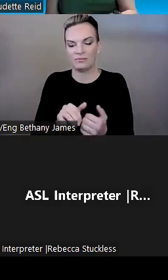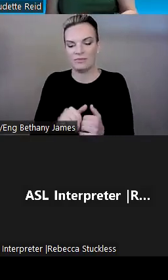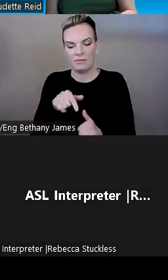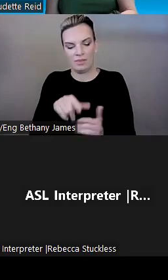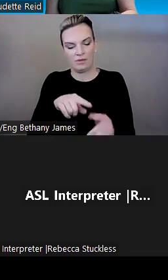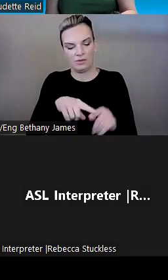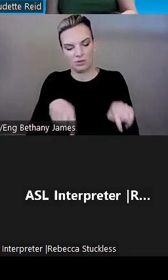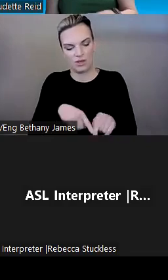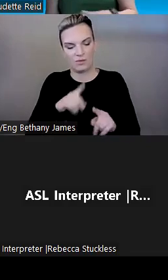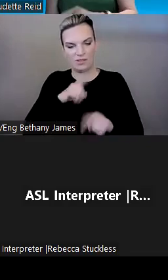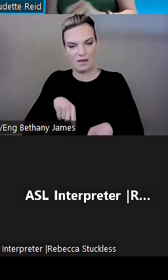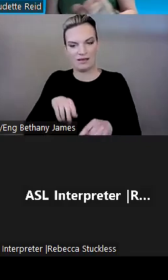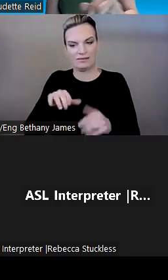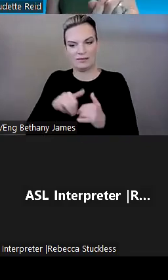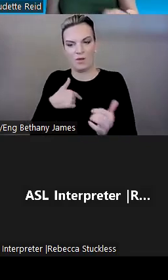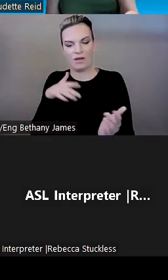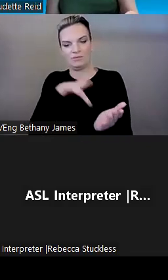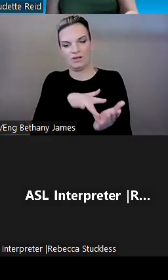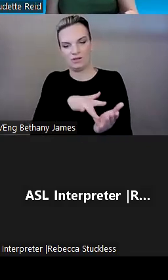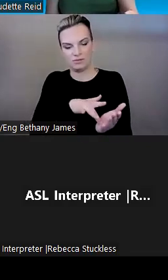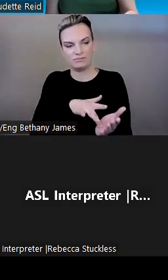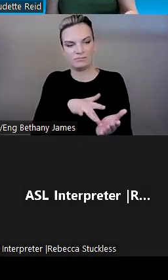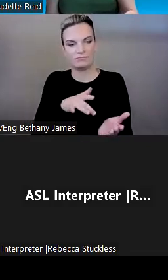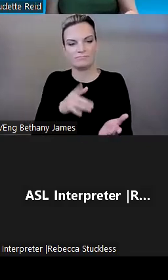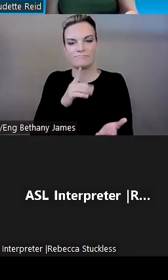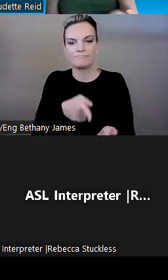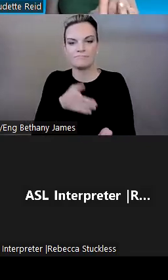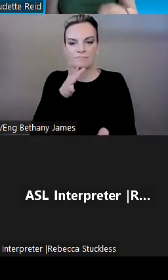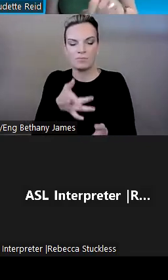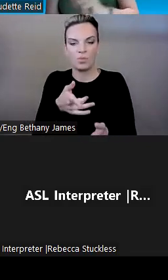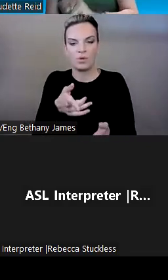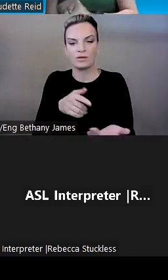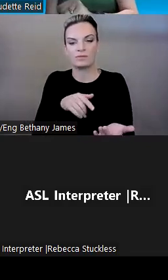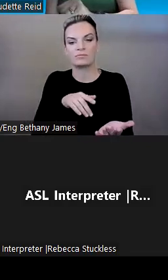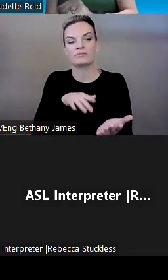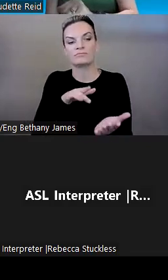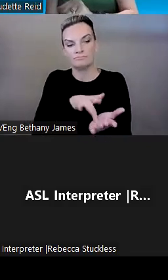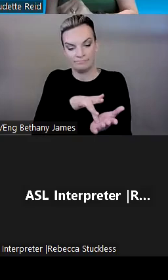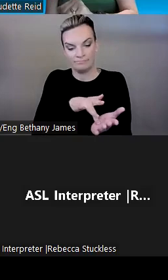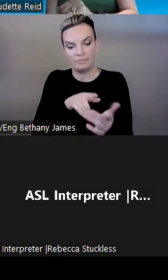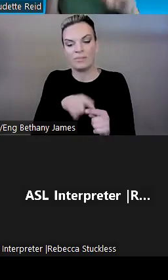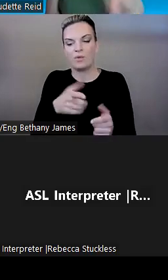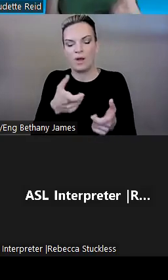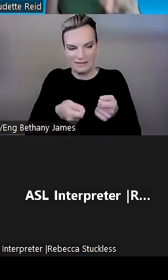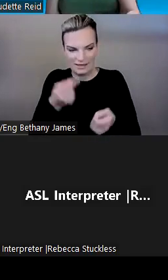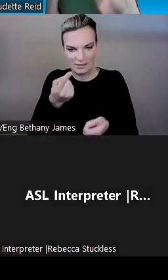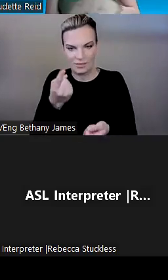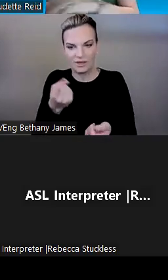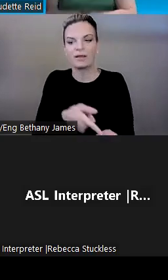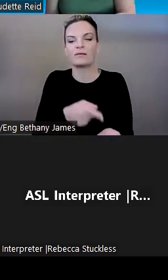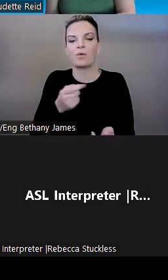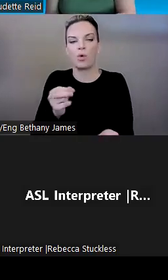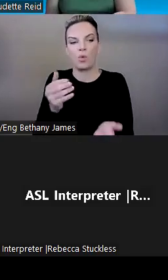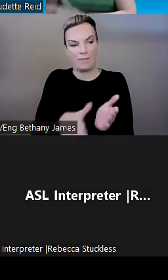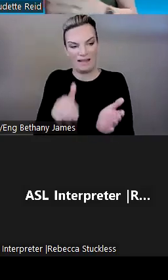to touch. It controls how long you have to touch something before it's recognized, or whether repeated touches